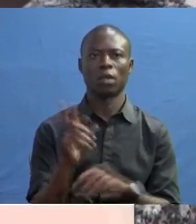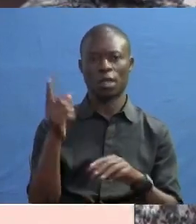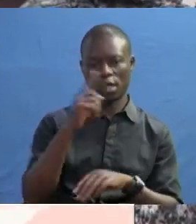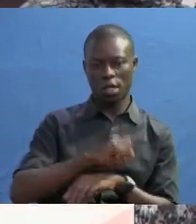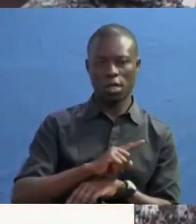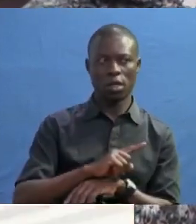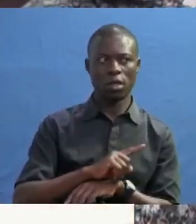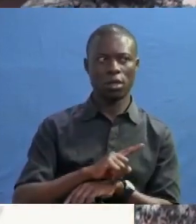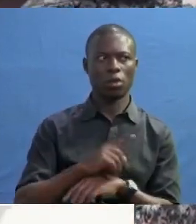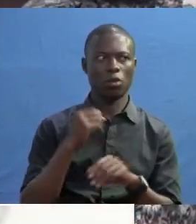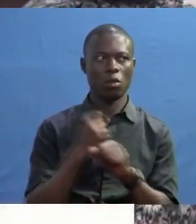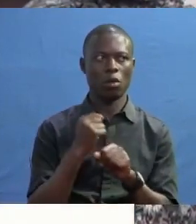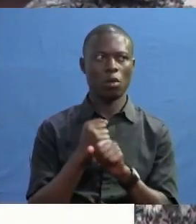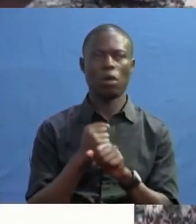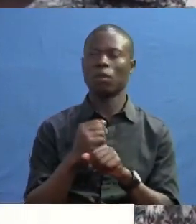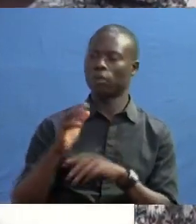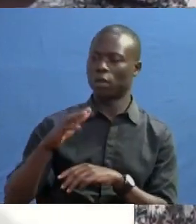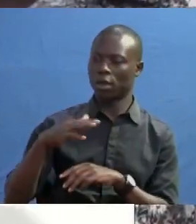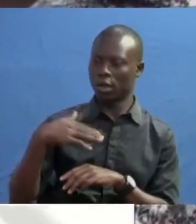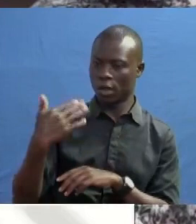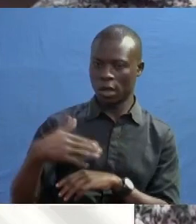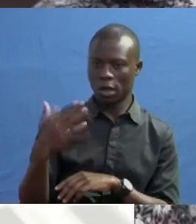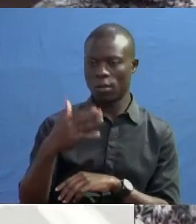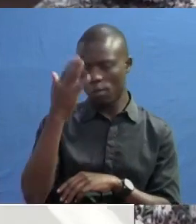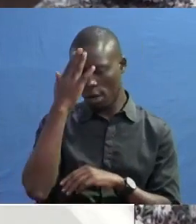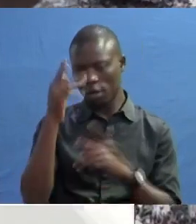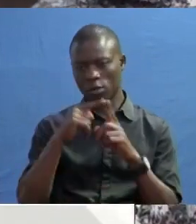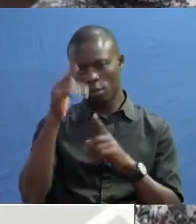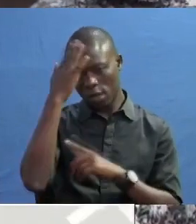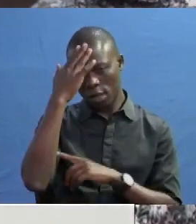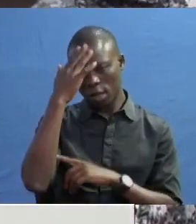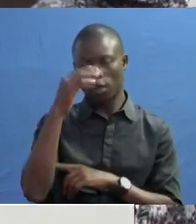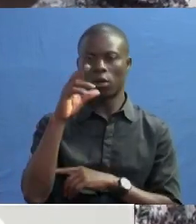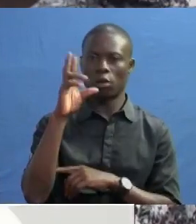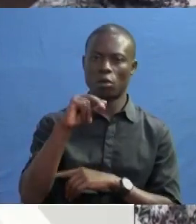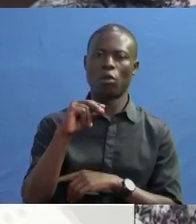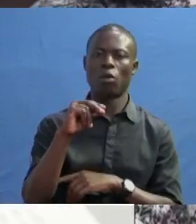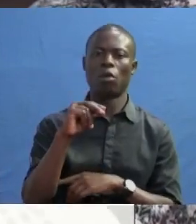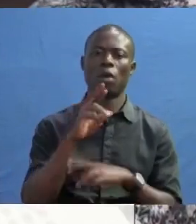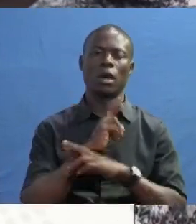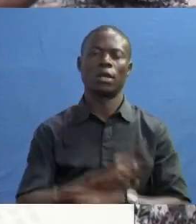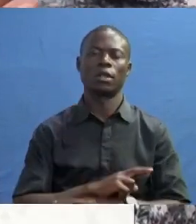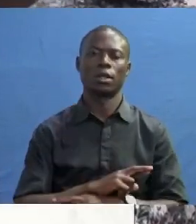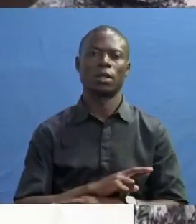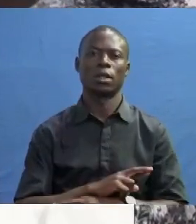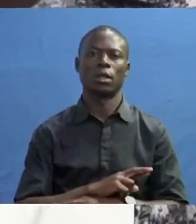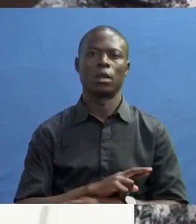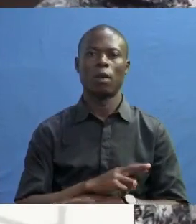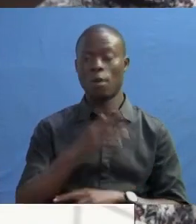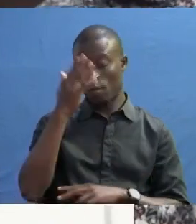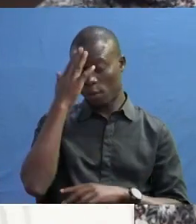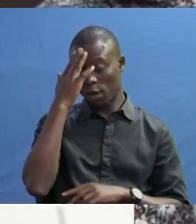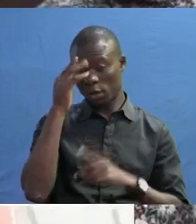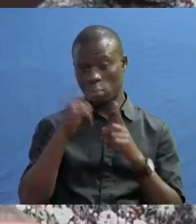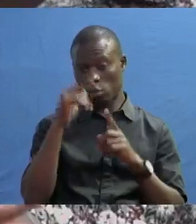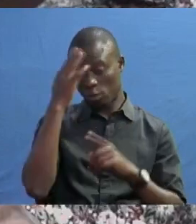Like, we work daily from Monday to Monday, no offs. And from Monday to